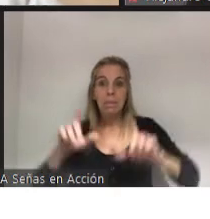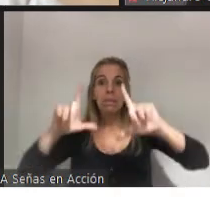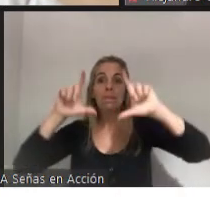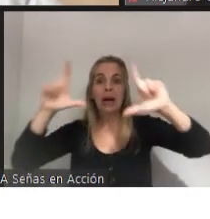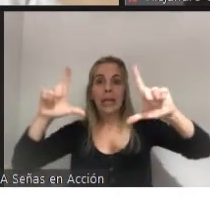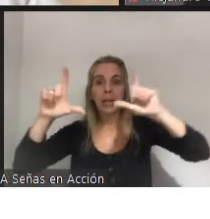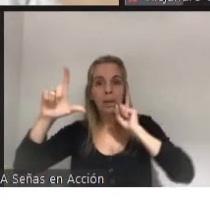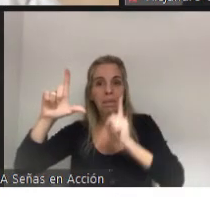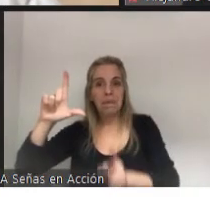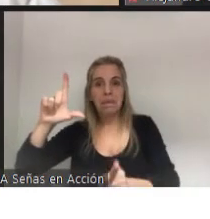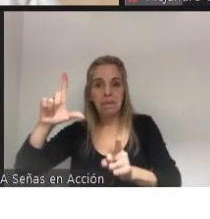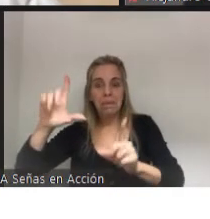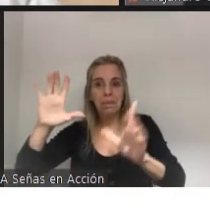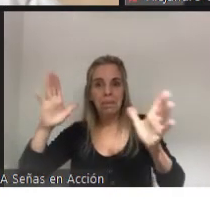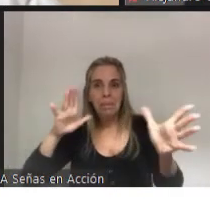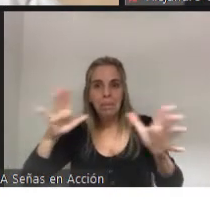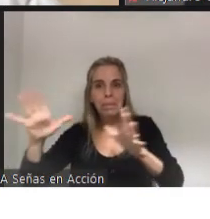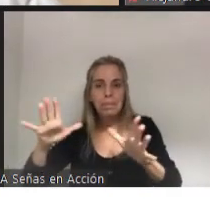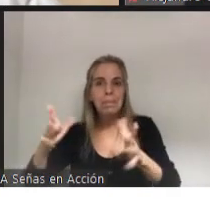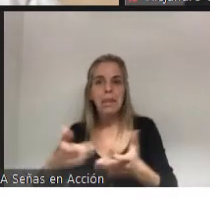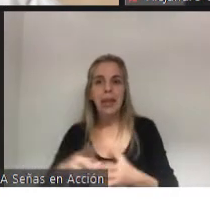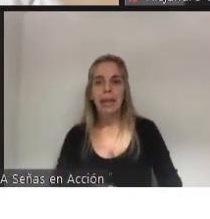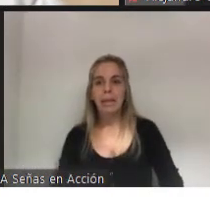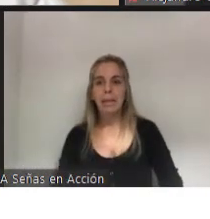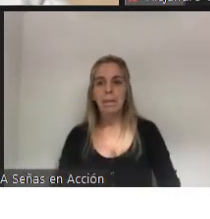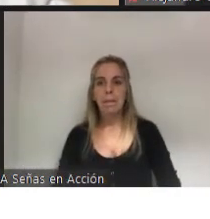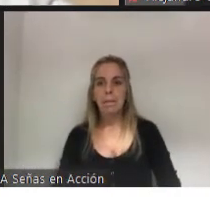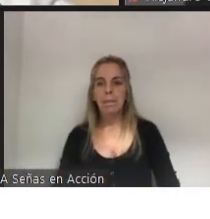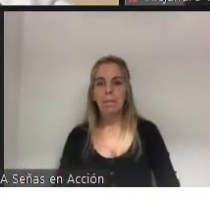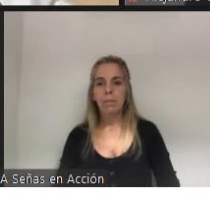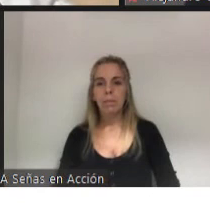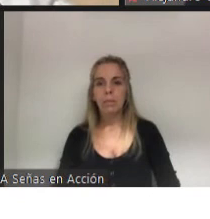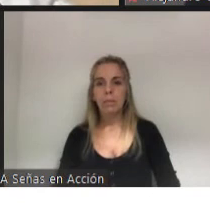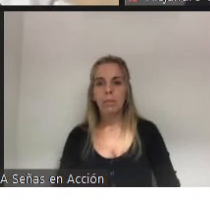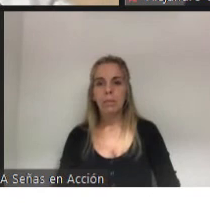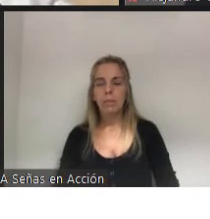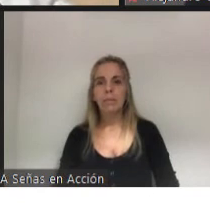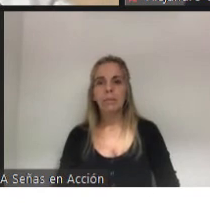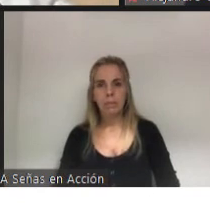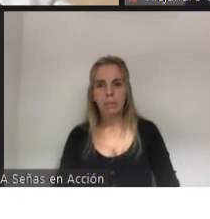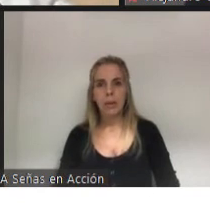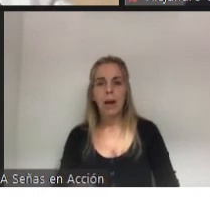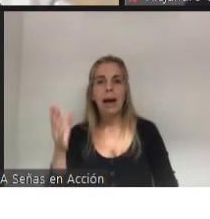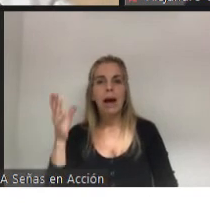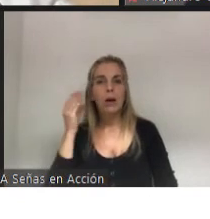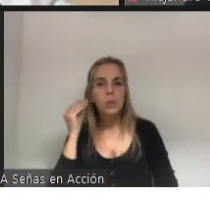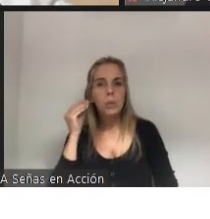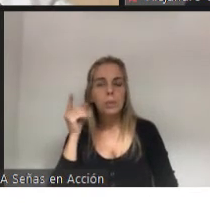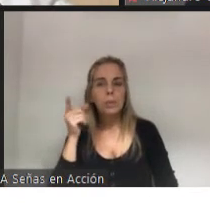Well, she's beautifully crystallized, I should say. Hello?